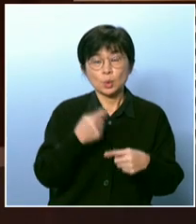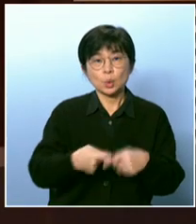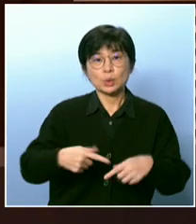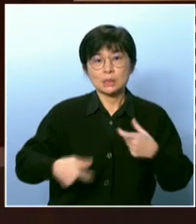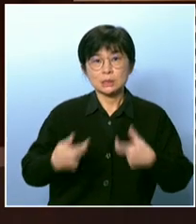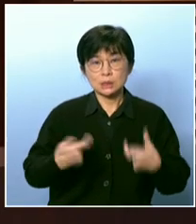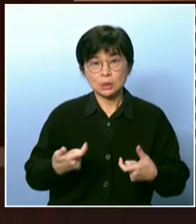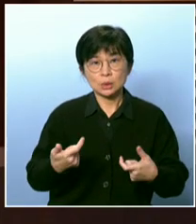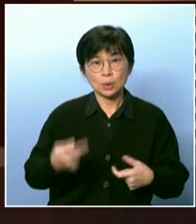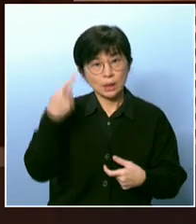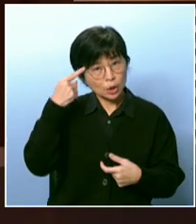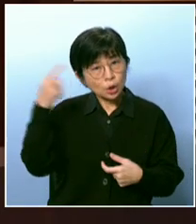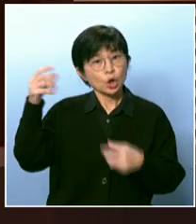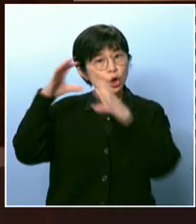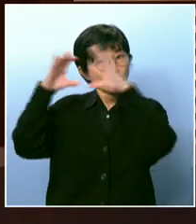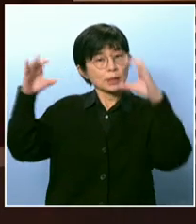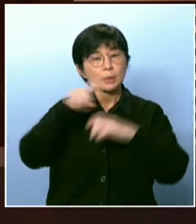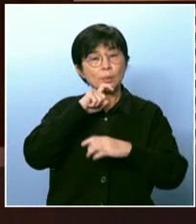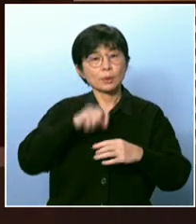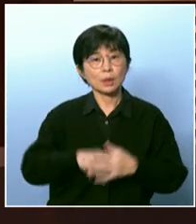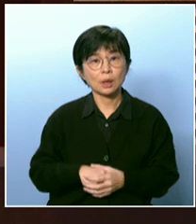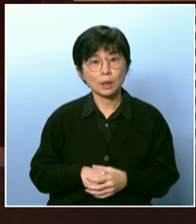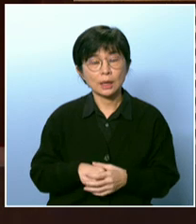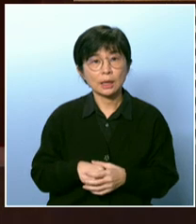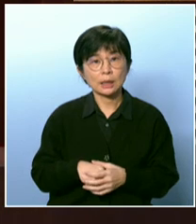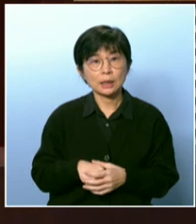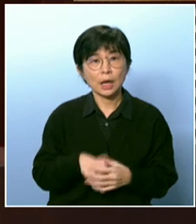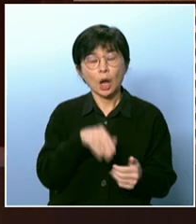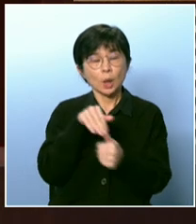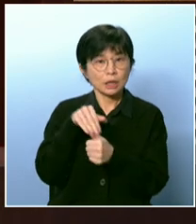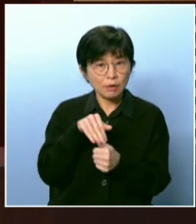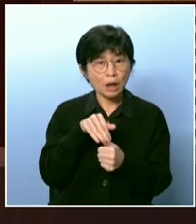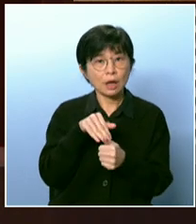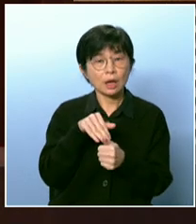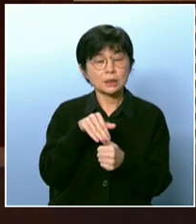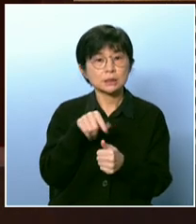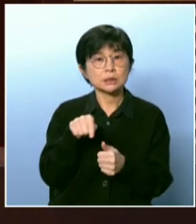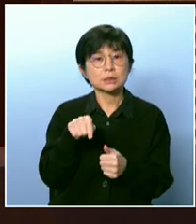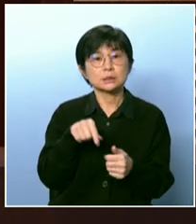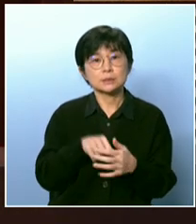And the funds are used on an accountable basis.